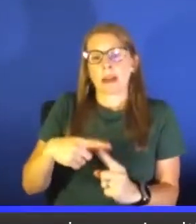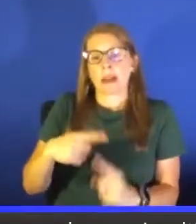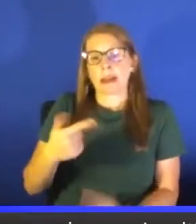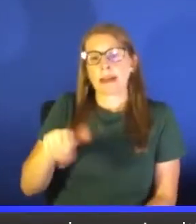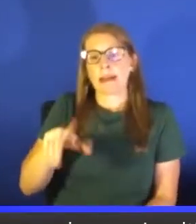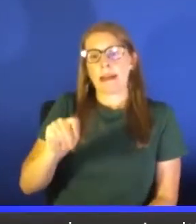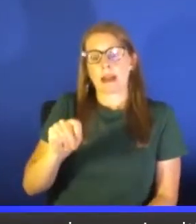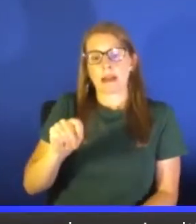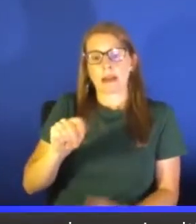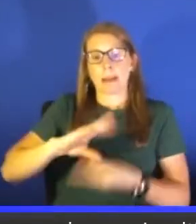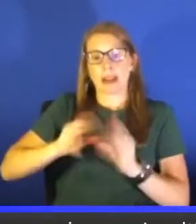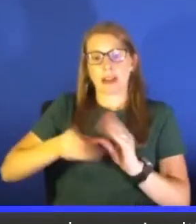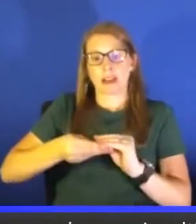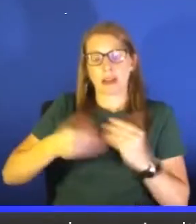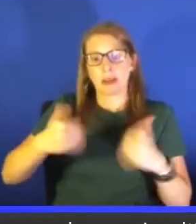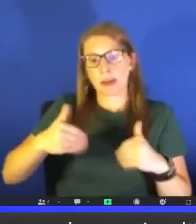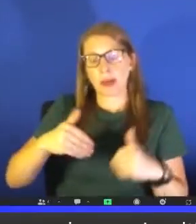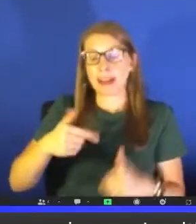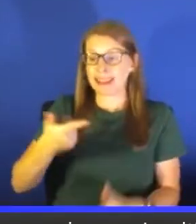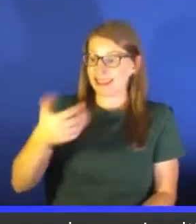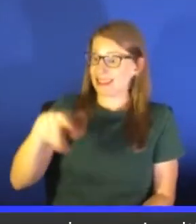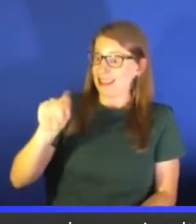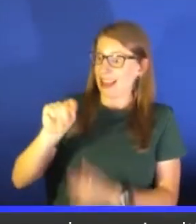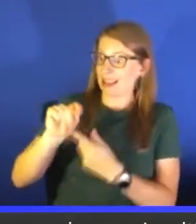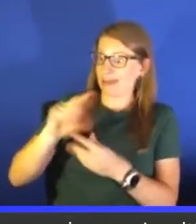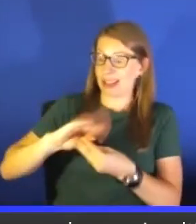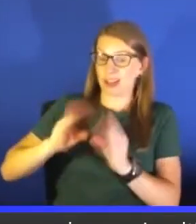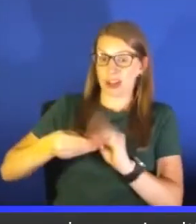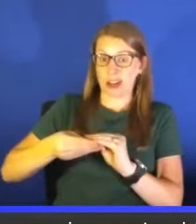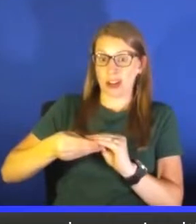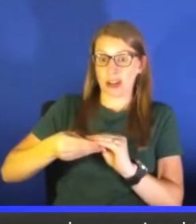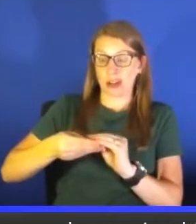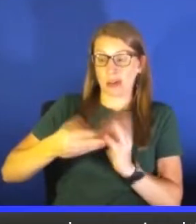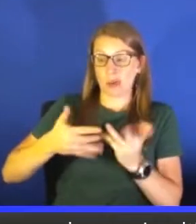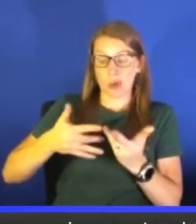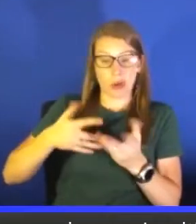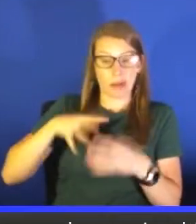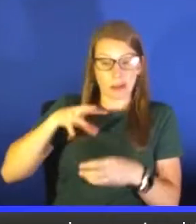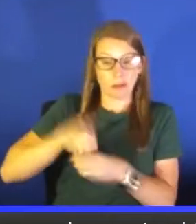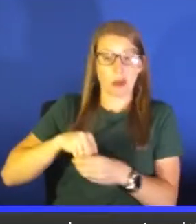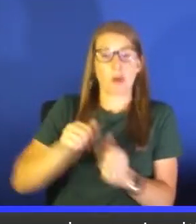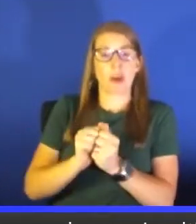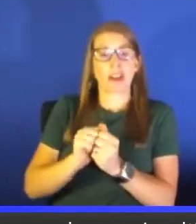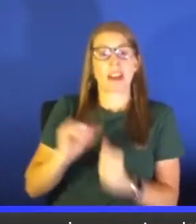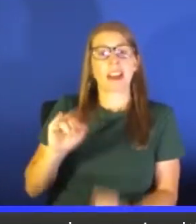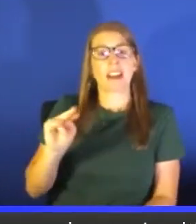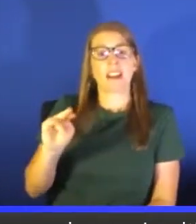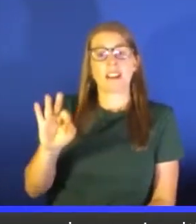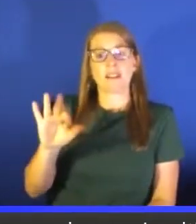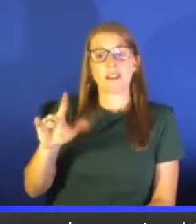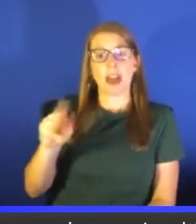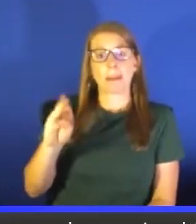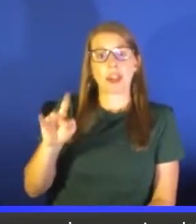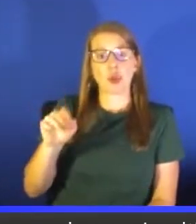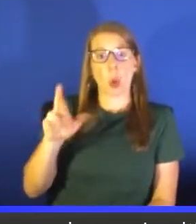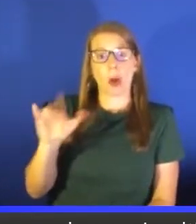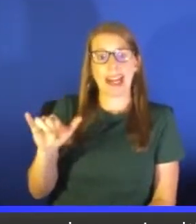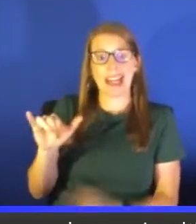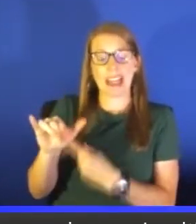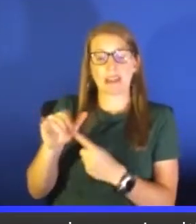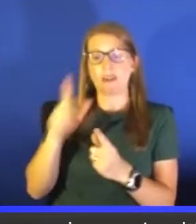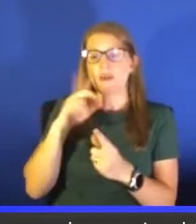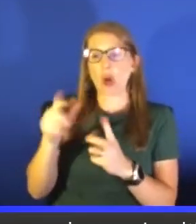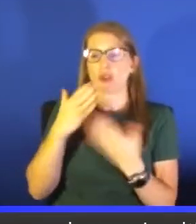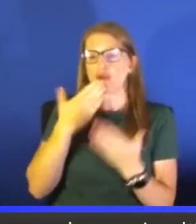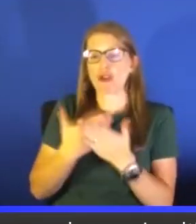now, and so we find that our gut bacteria are heavily involved with our inflammatory state and maintaining good health. And so we are finding that